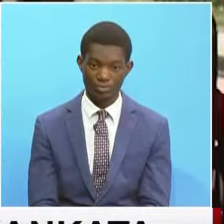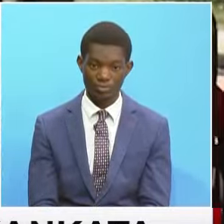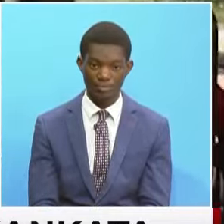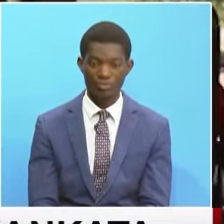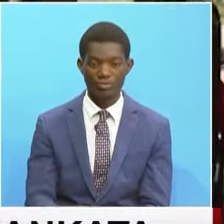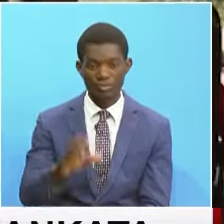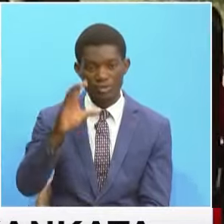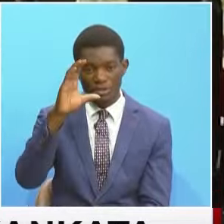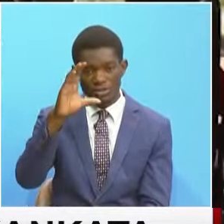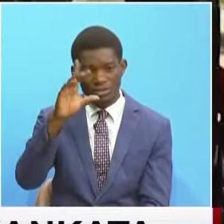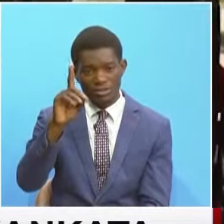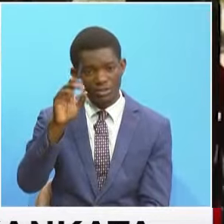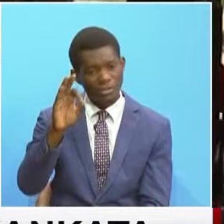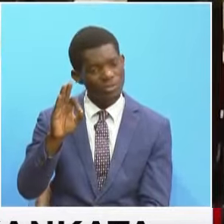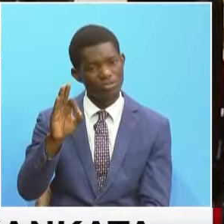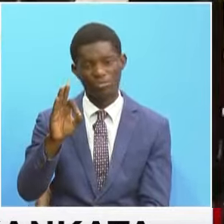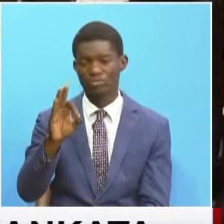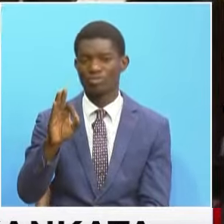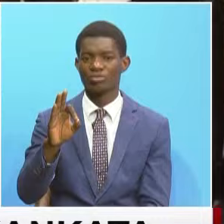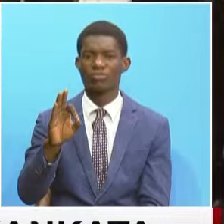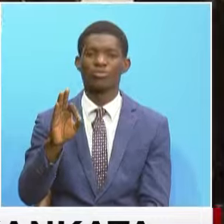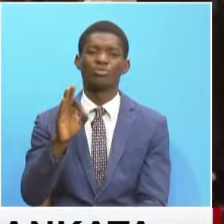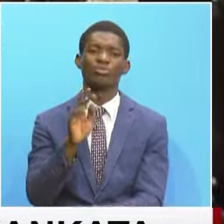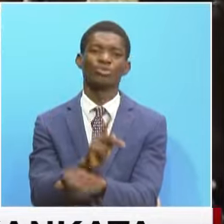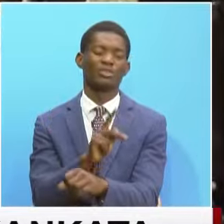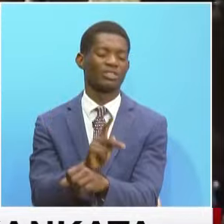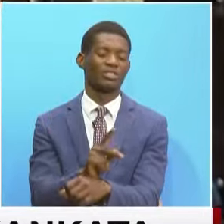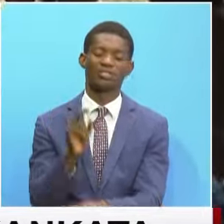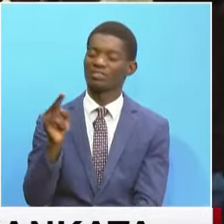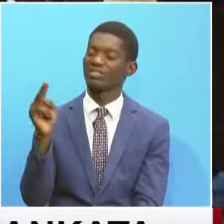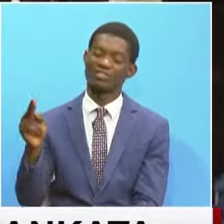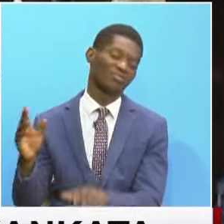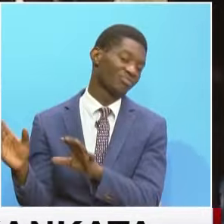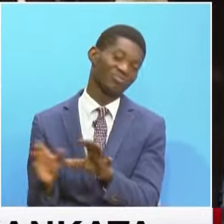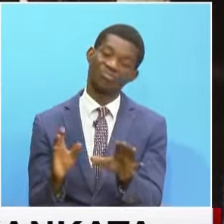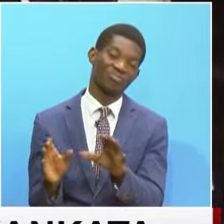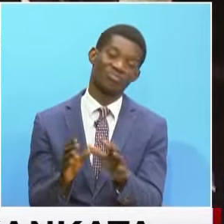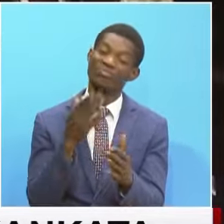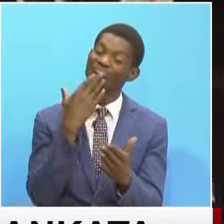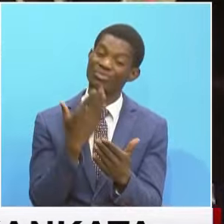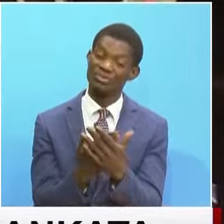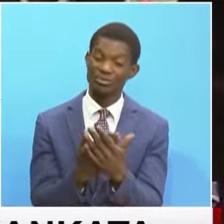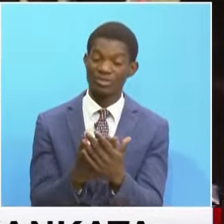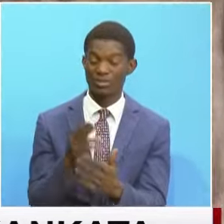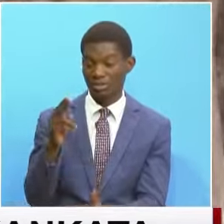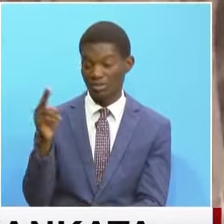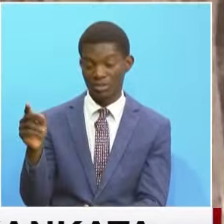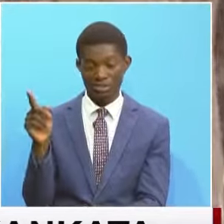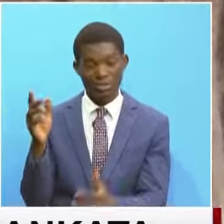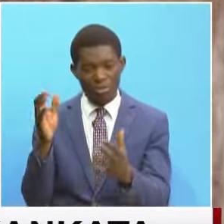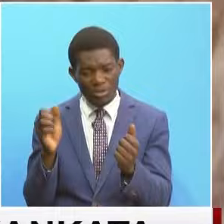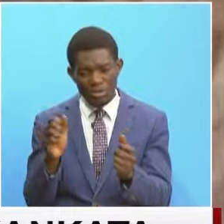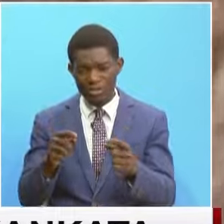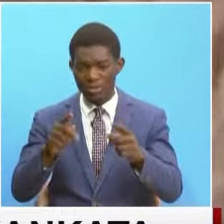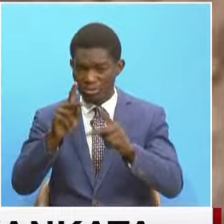these CDF projects and is very determined to ensure that these projects benefit the local people. This